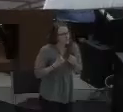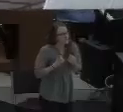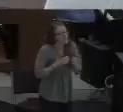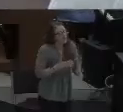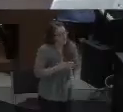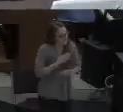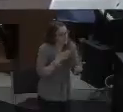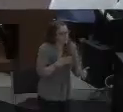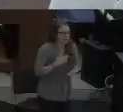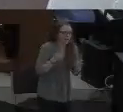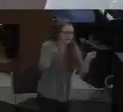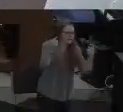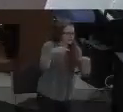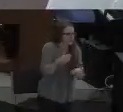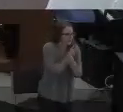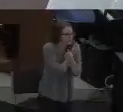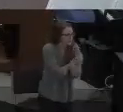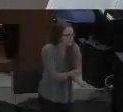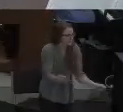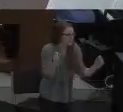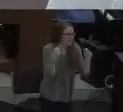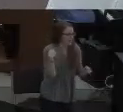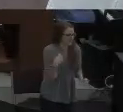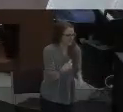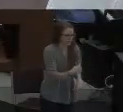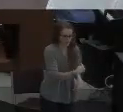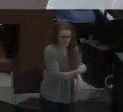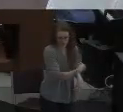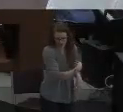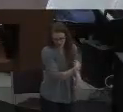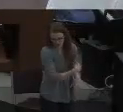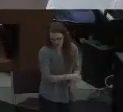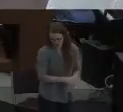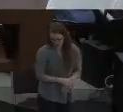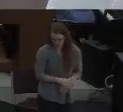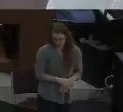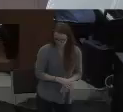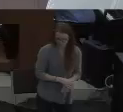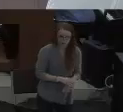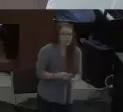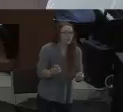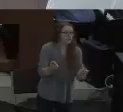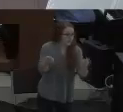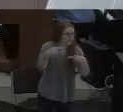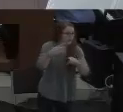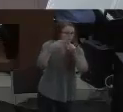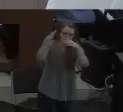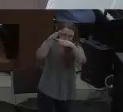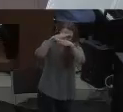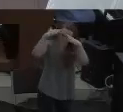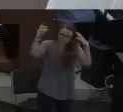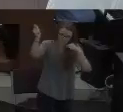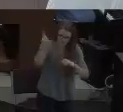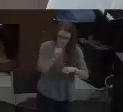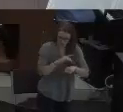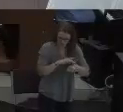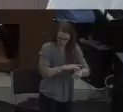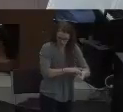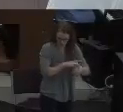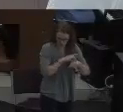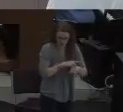life. I'm so glad you came to save us. You came from heaven